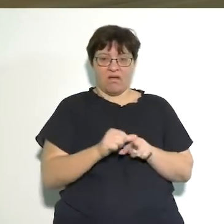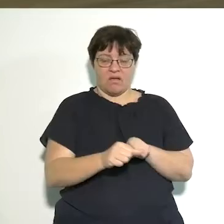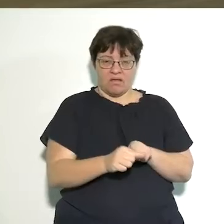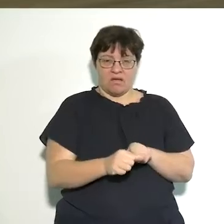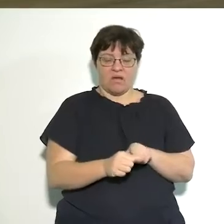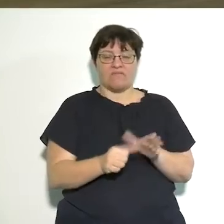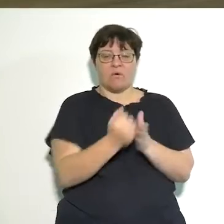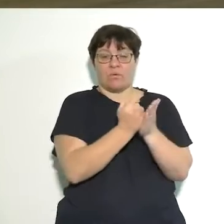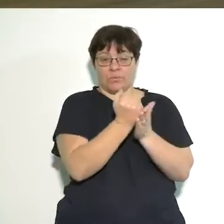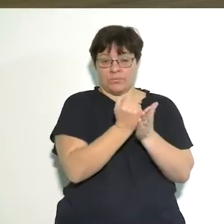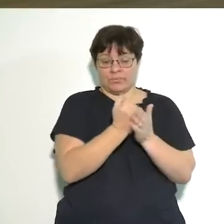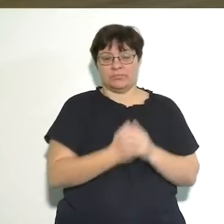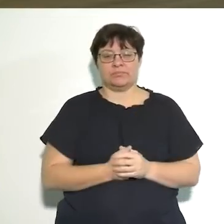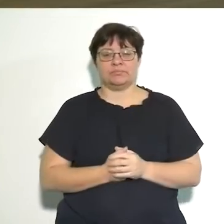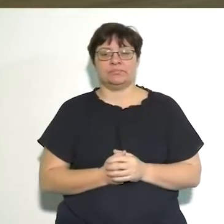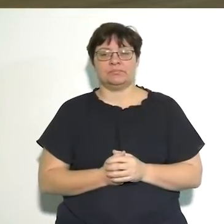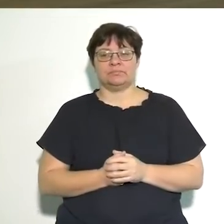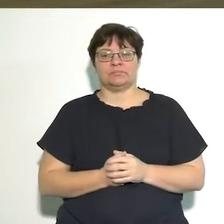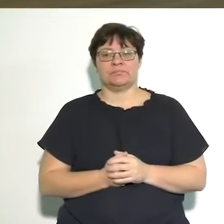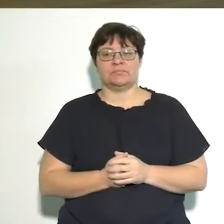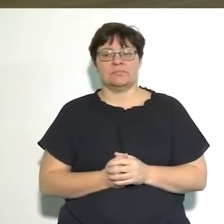So there is a little flap at the top.